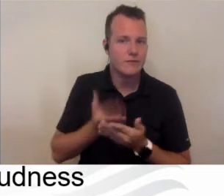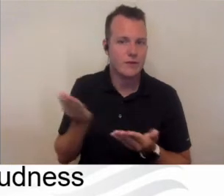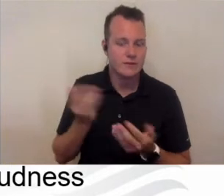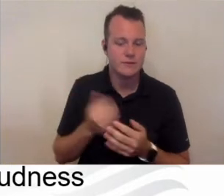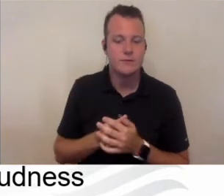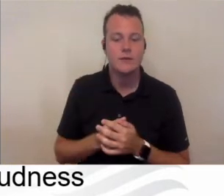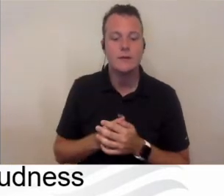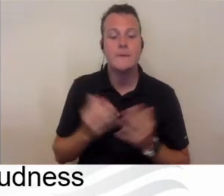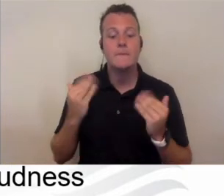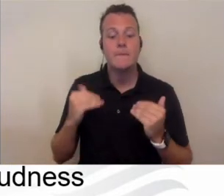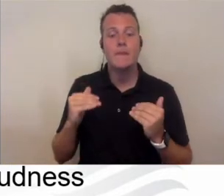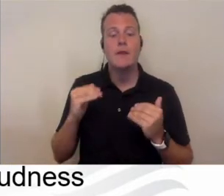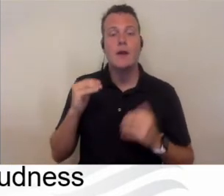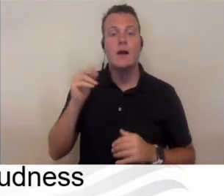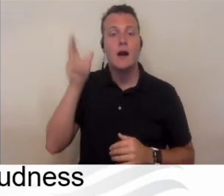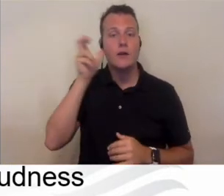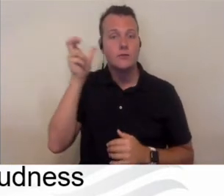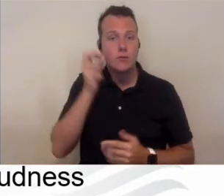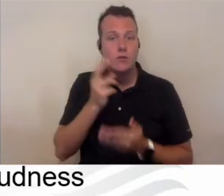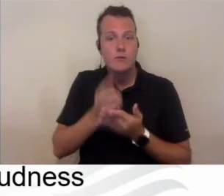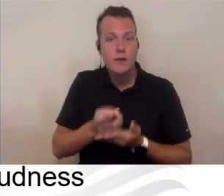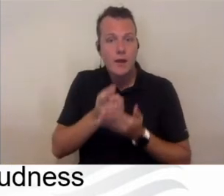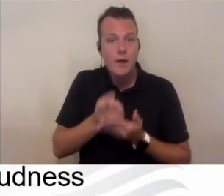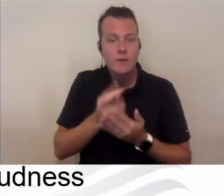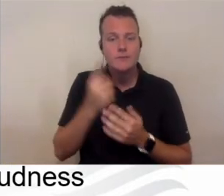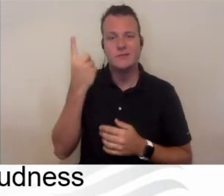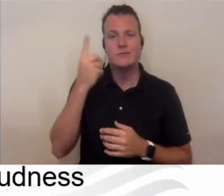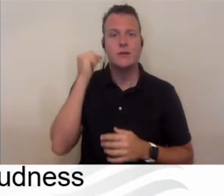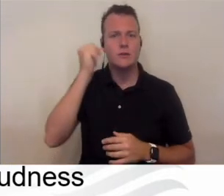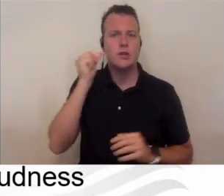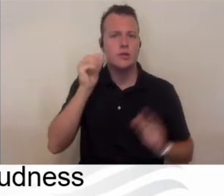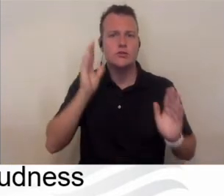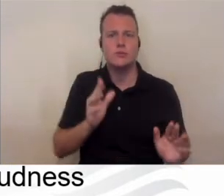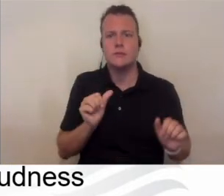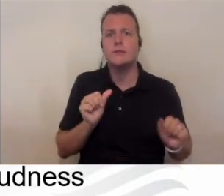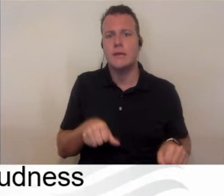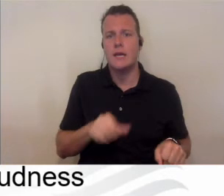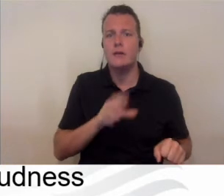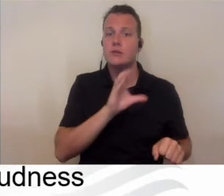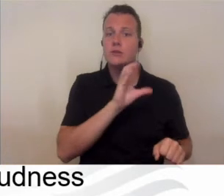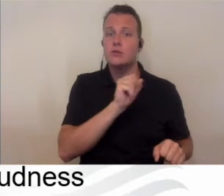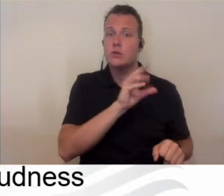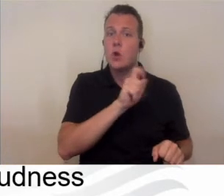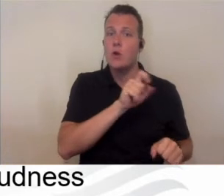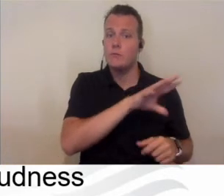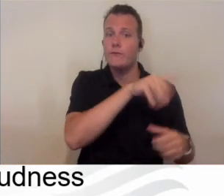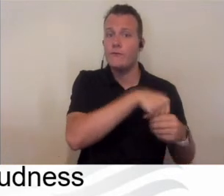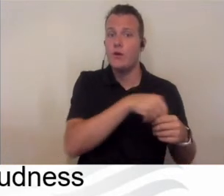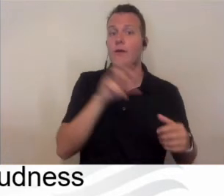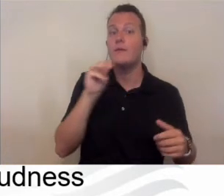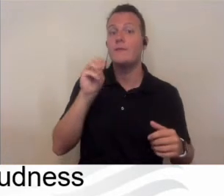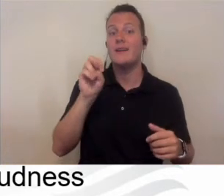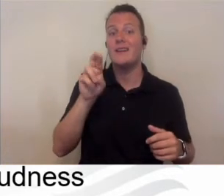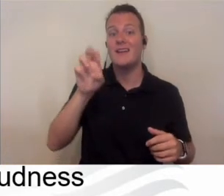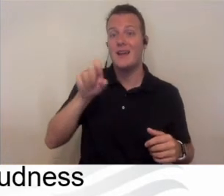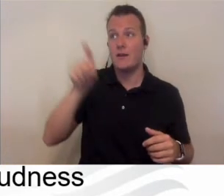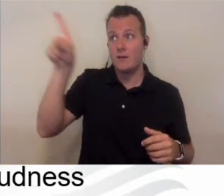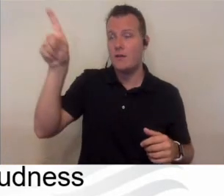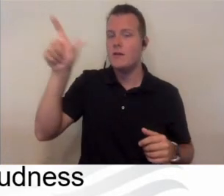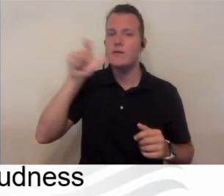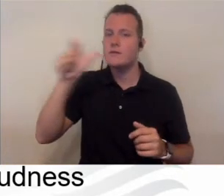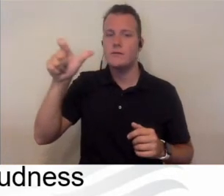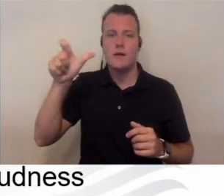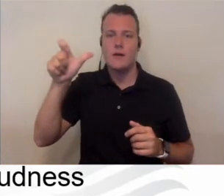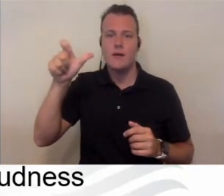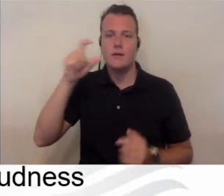is something audiologists certainly can do by scope of practice. Medicare at this point does not recognize us for that because